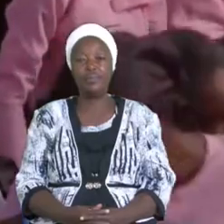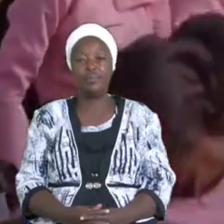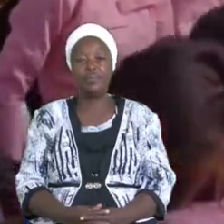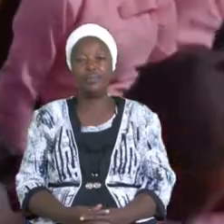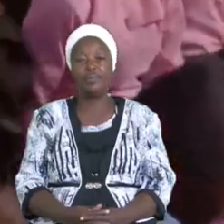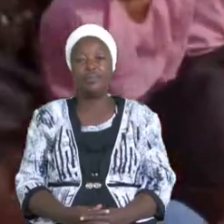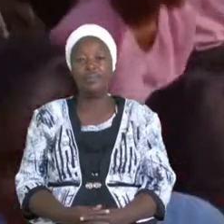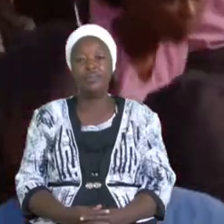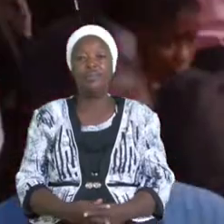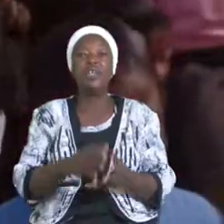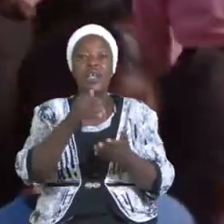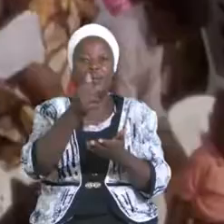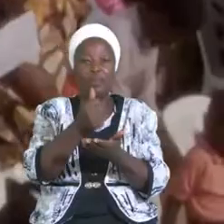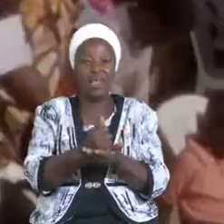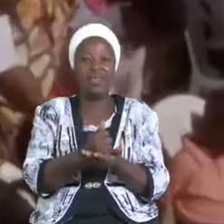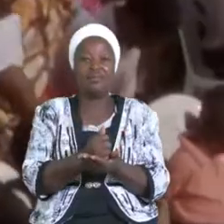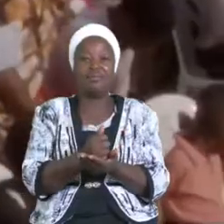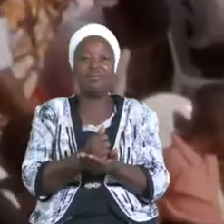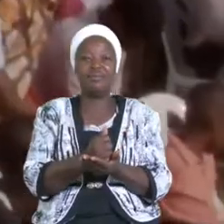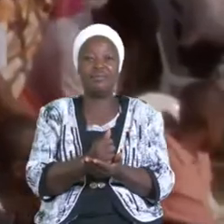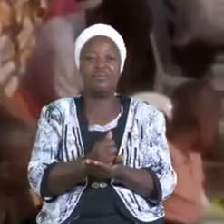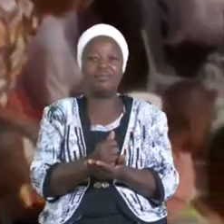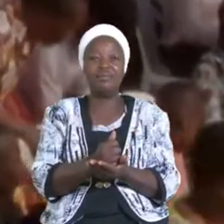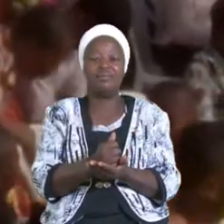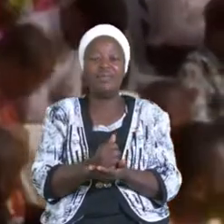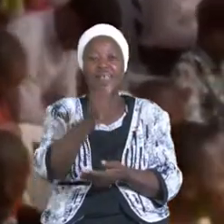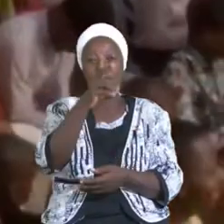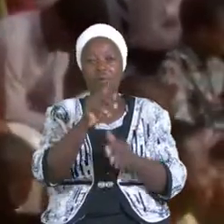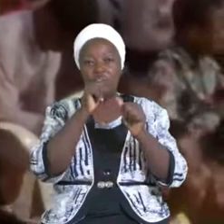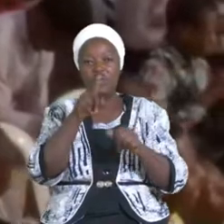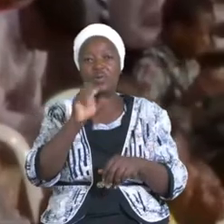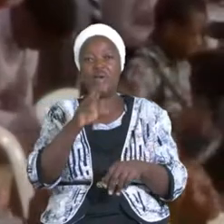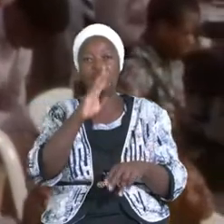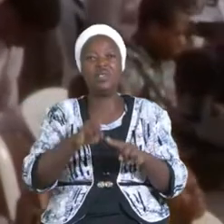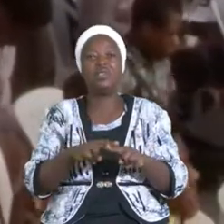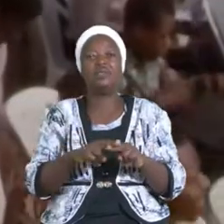Amen. Amen. God bless you. You can be seated.